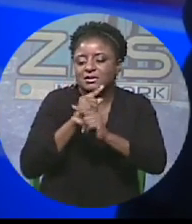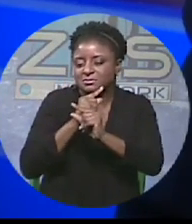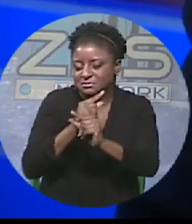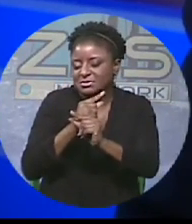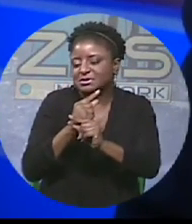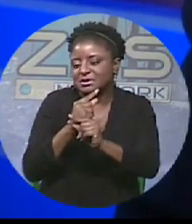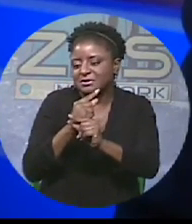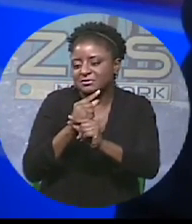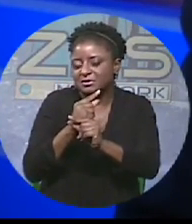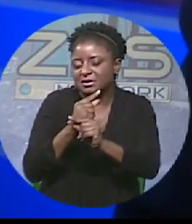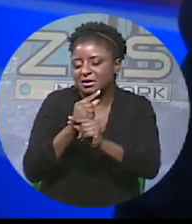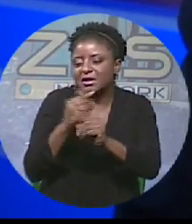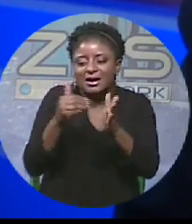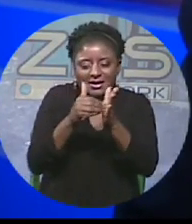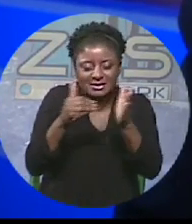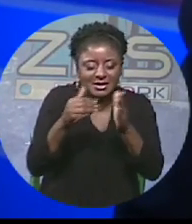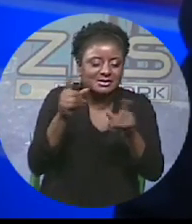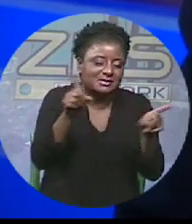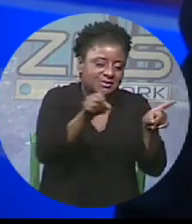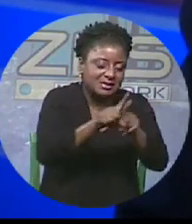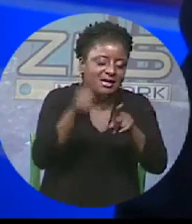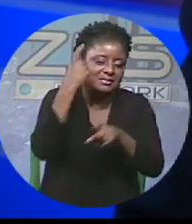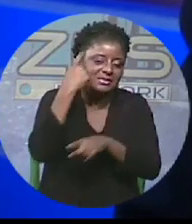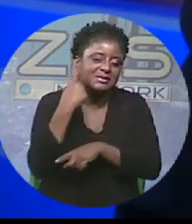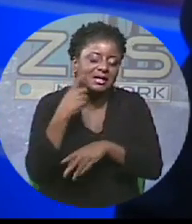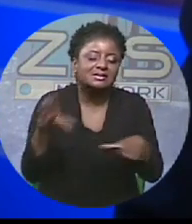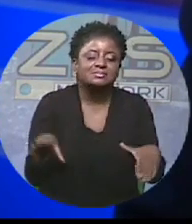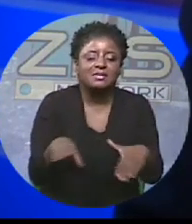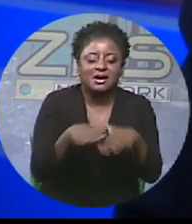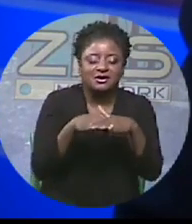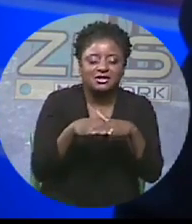against same-sex marriages than anything could ever be.